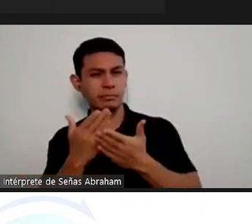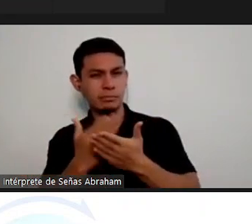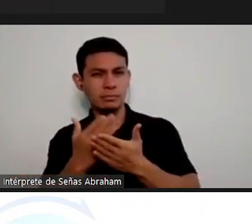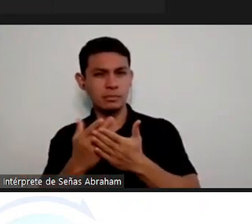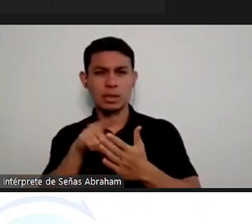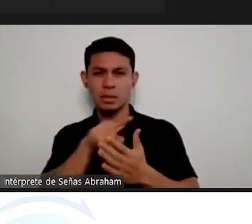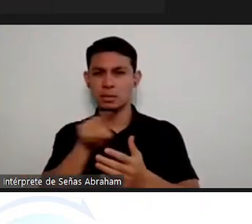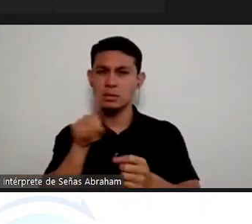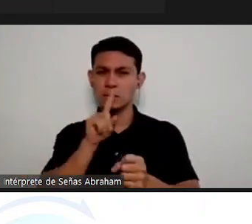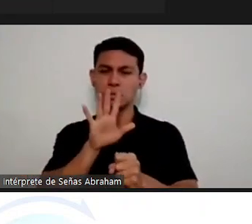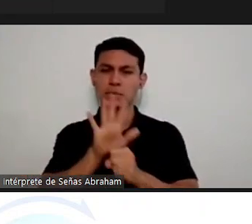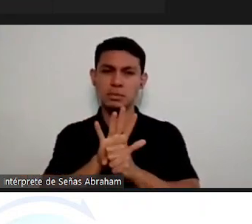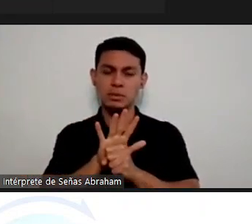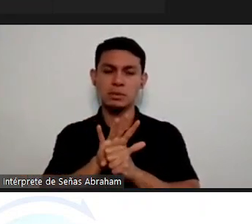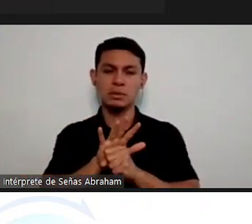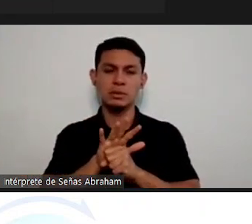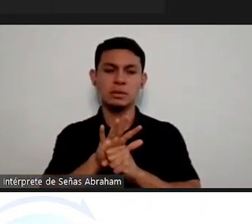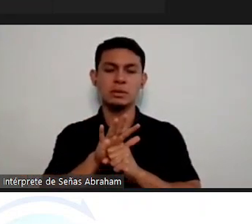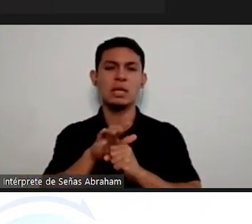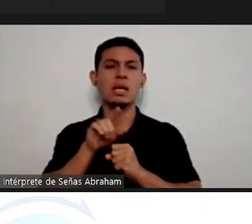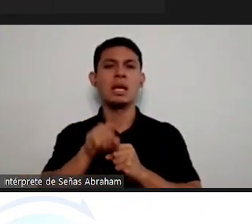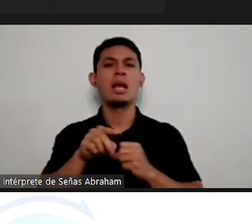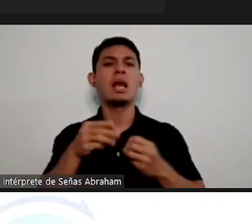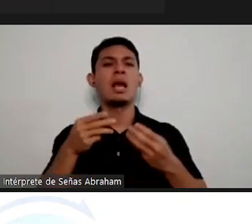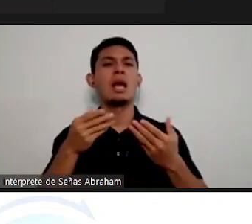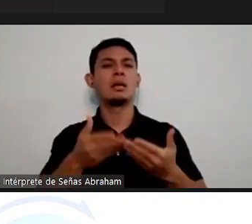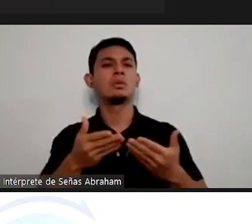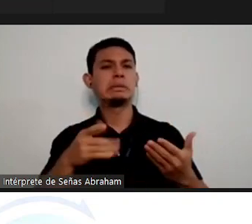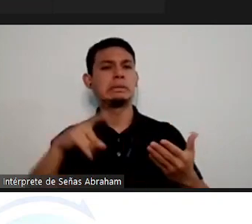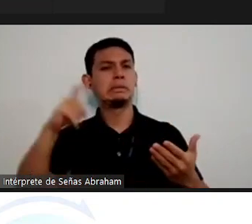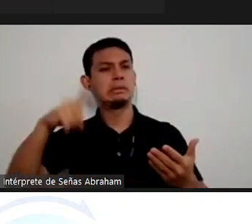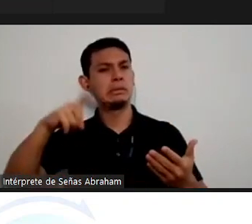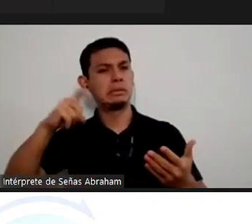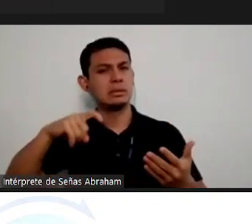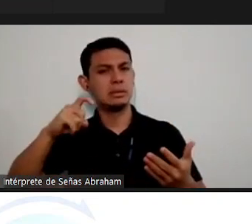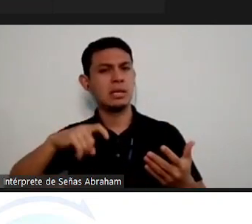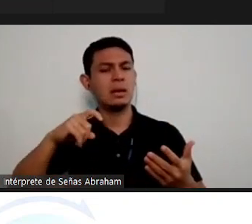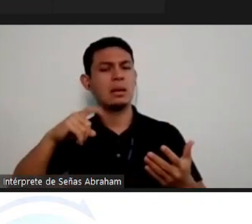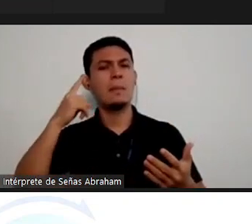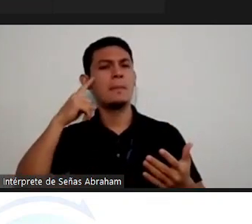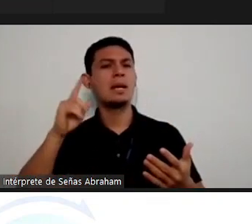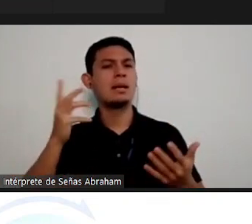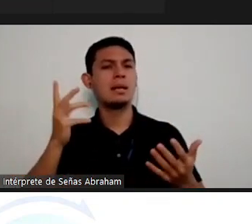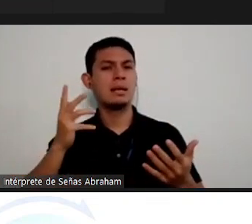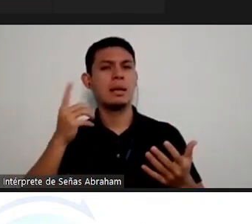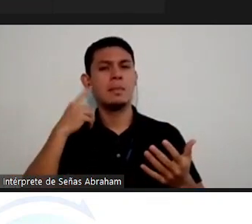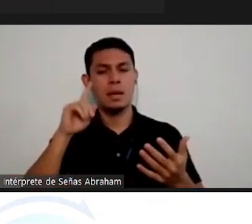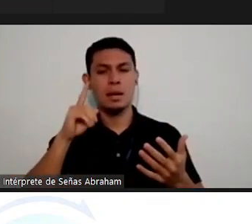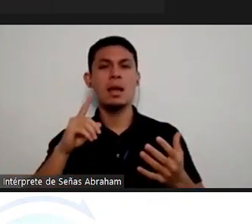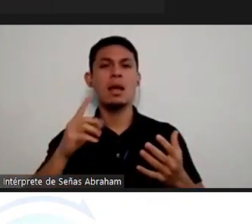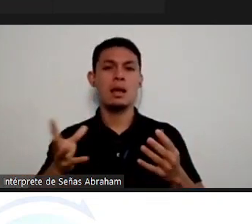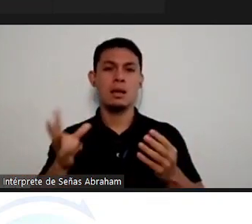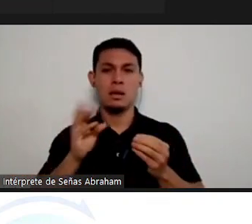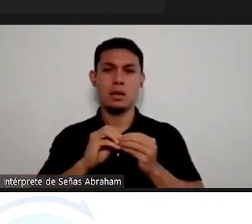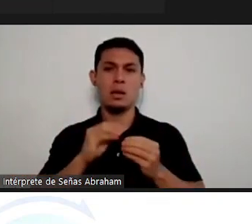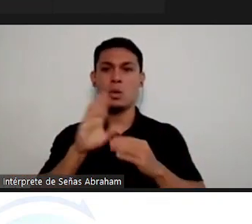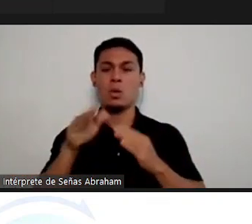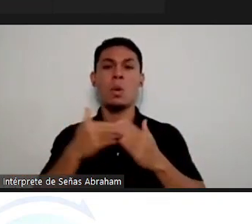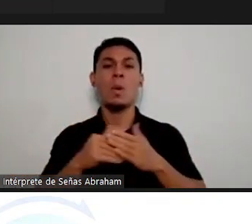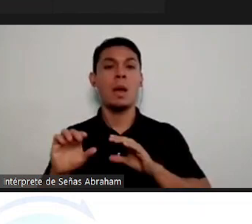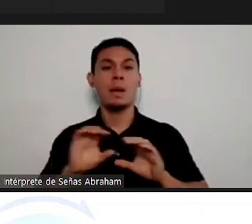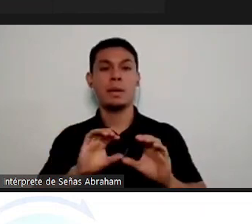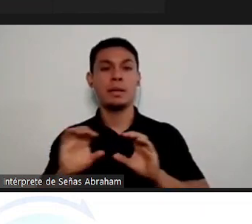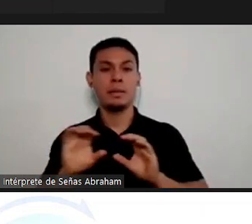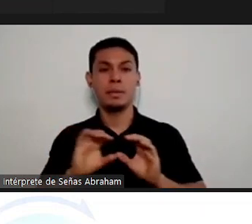obvious is that the engagement that we have is in the allocation of necessary resources to be able